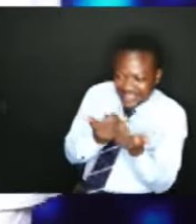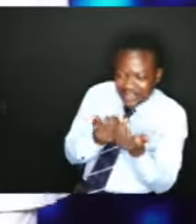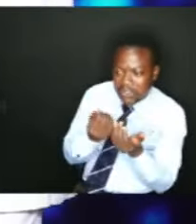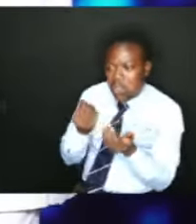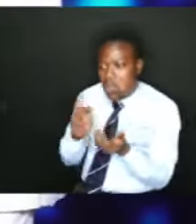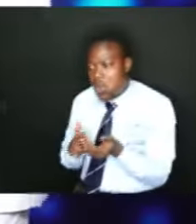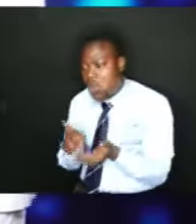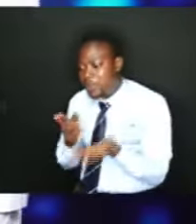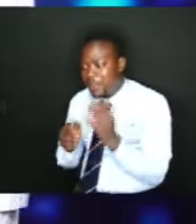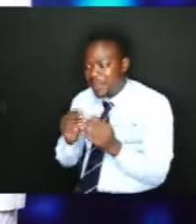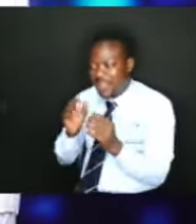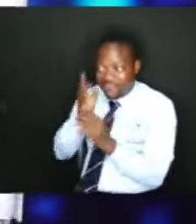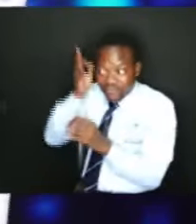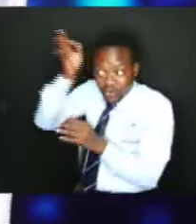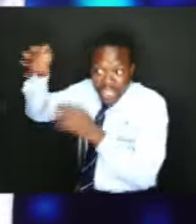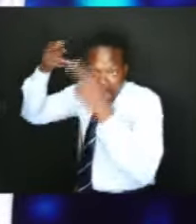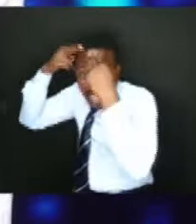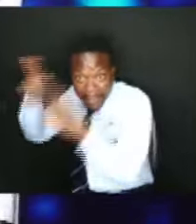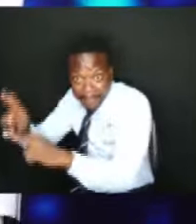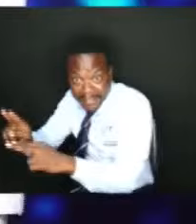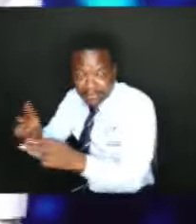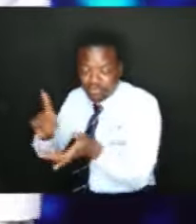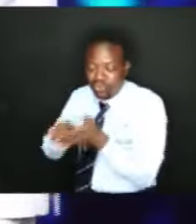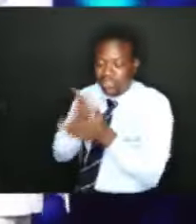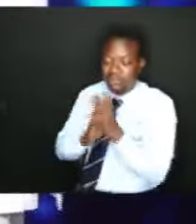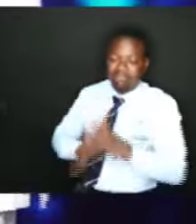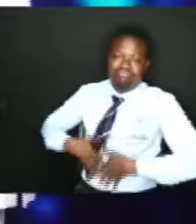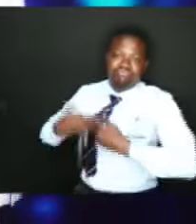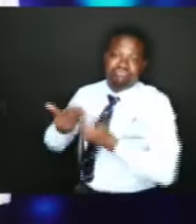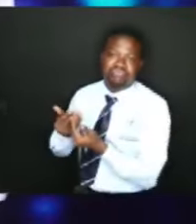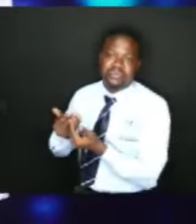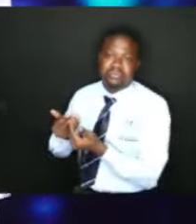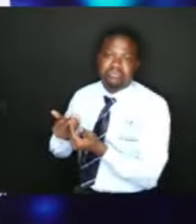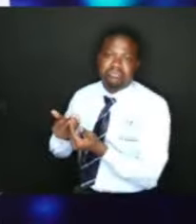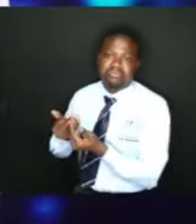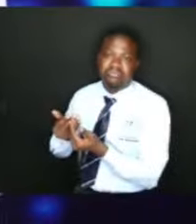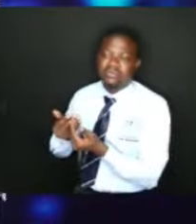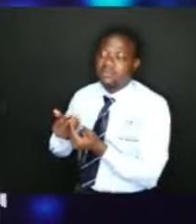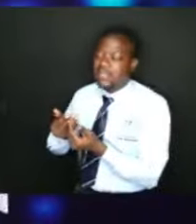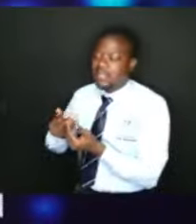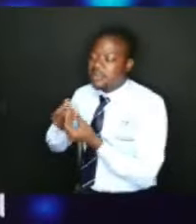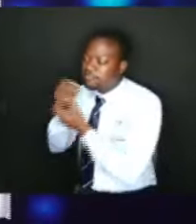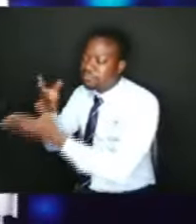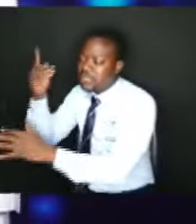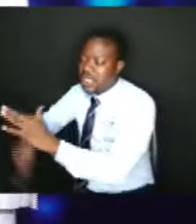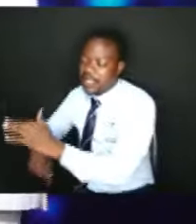The consequence, you simply confess to God.